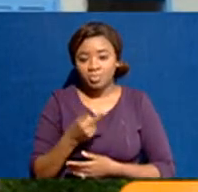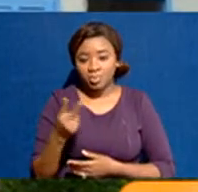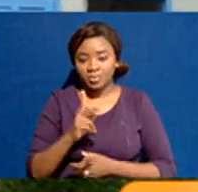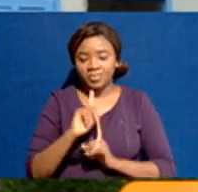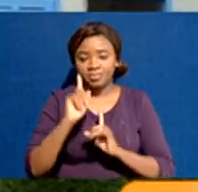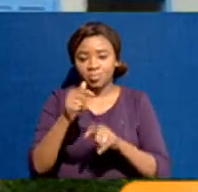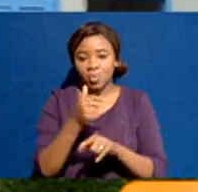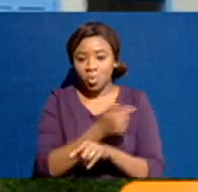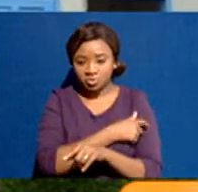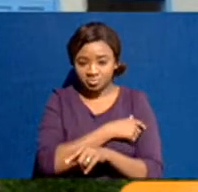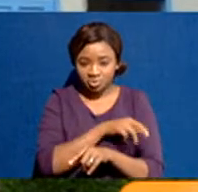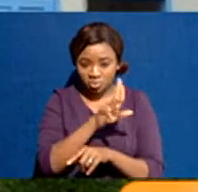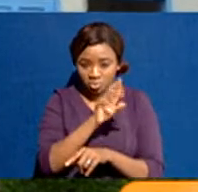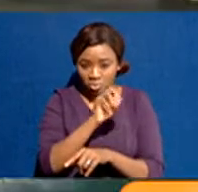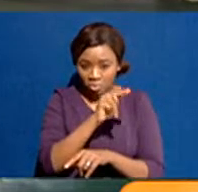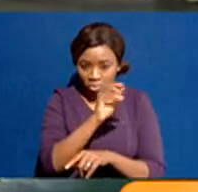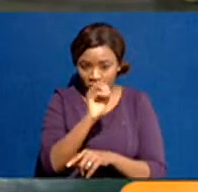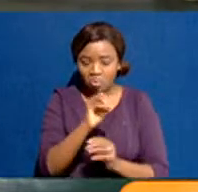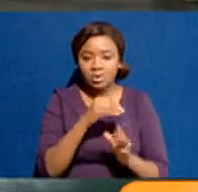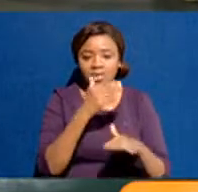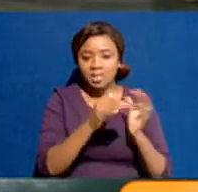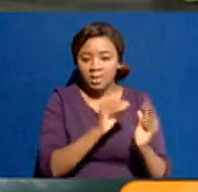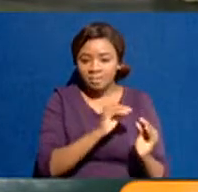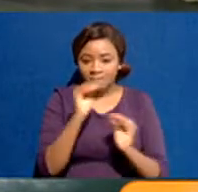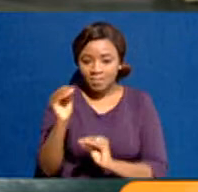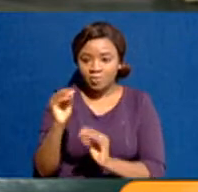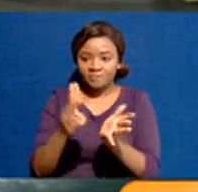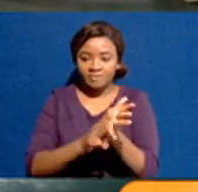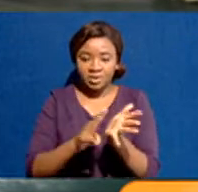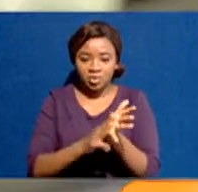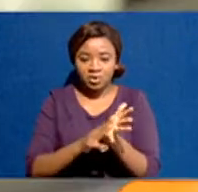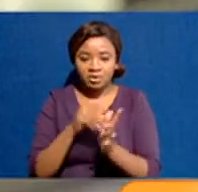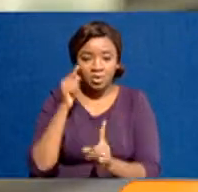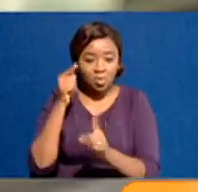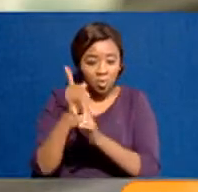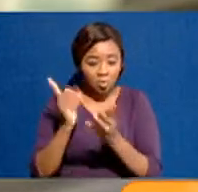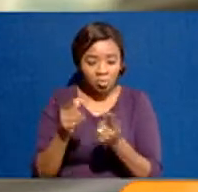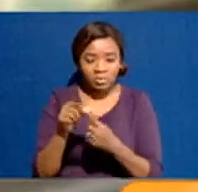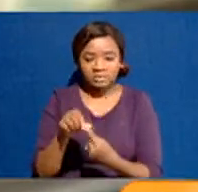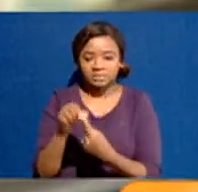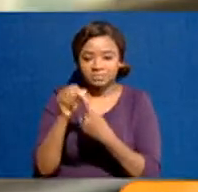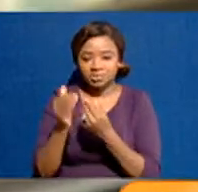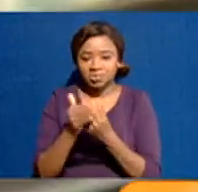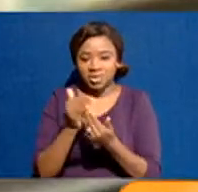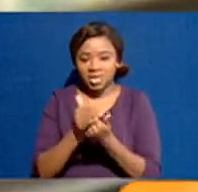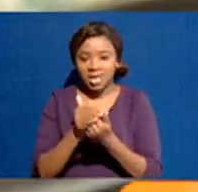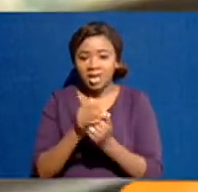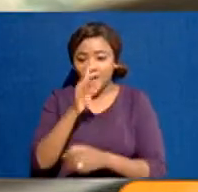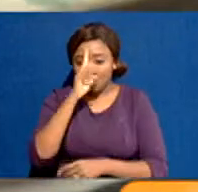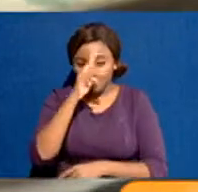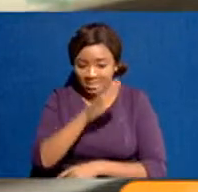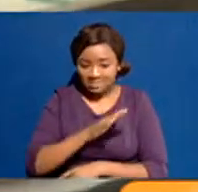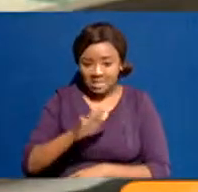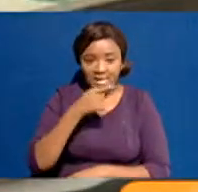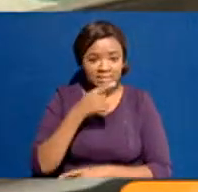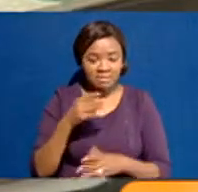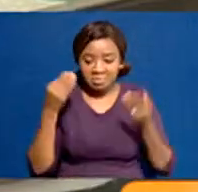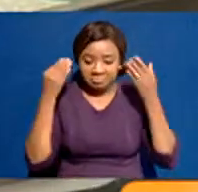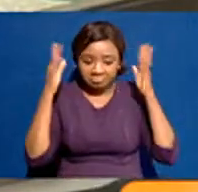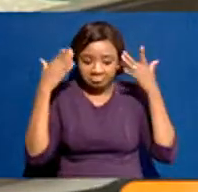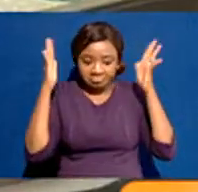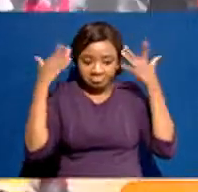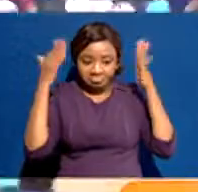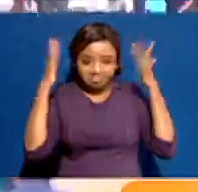Rongo Sub-County Hospital to Migori Referral Hospital for specialized care, even as police in the area deny knowledge of the